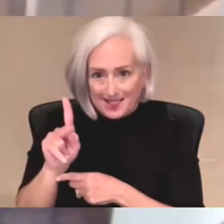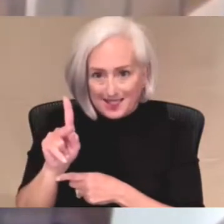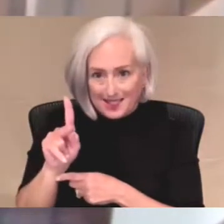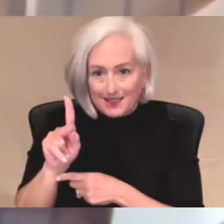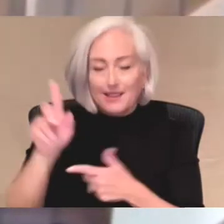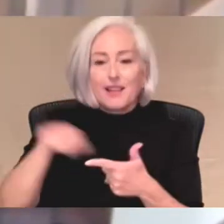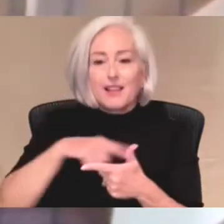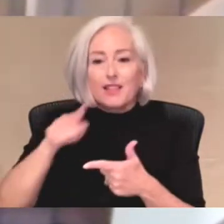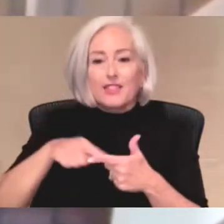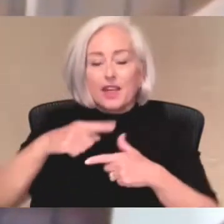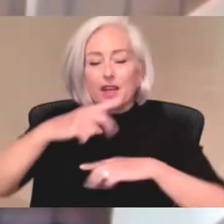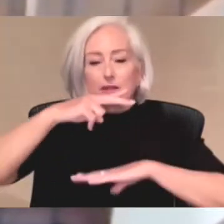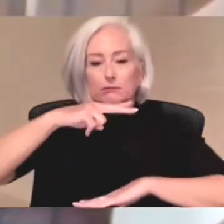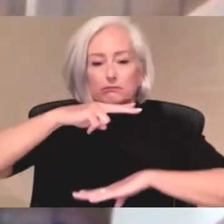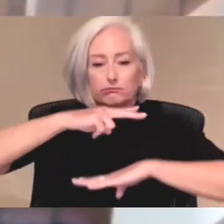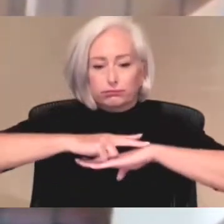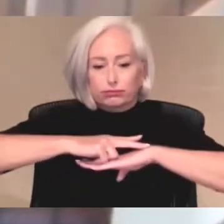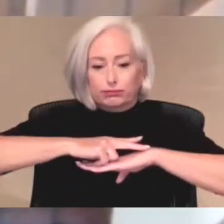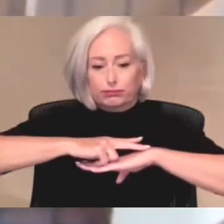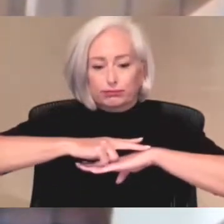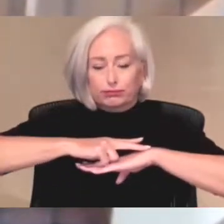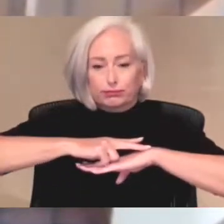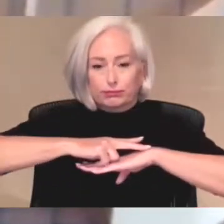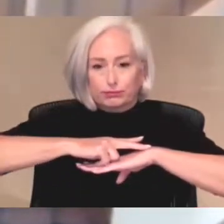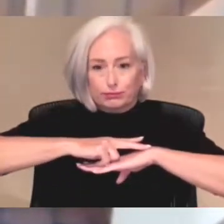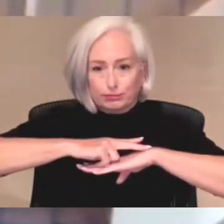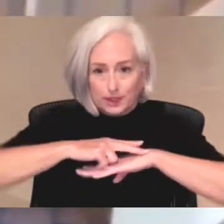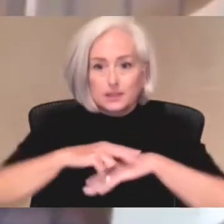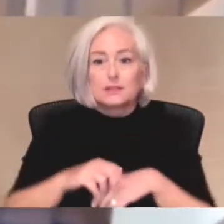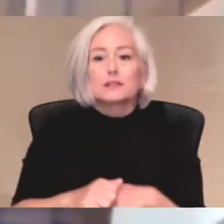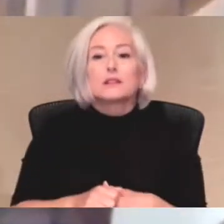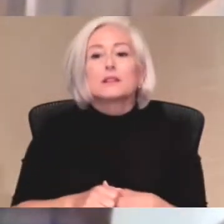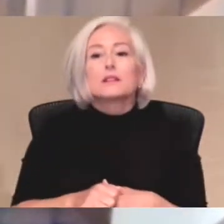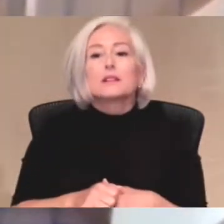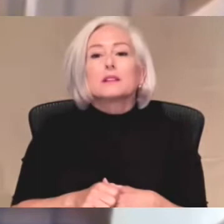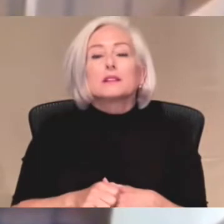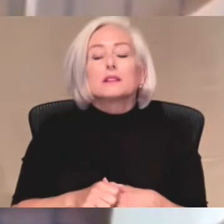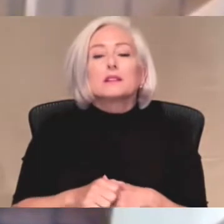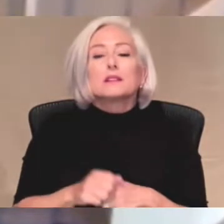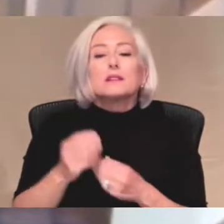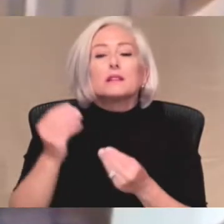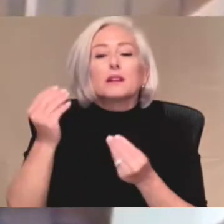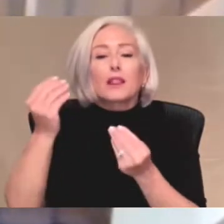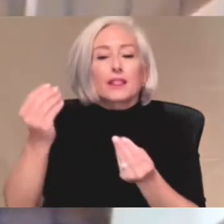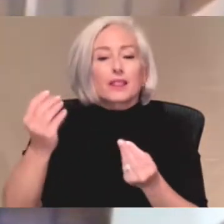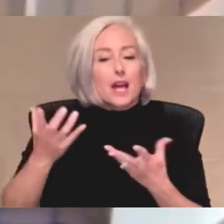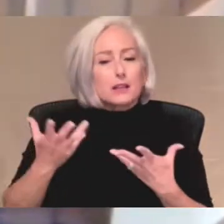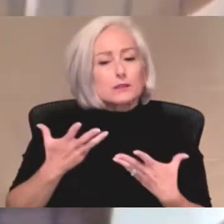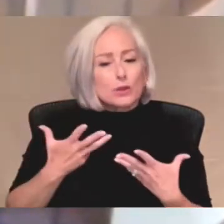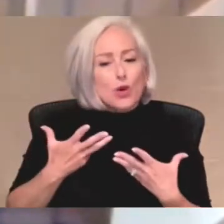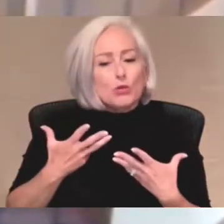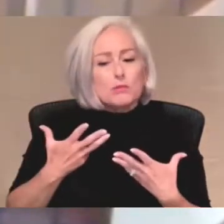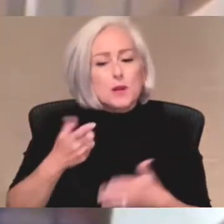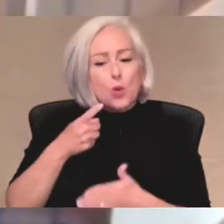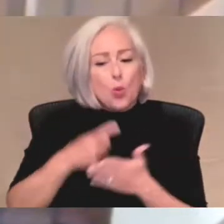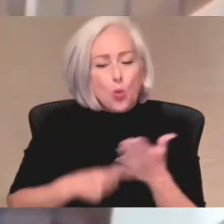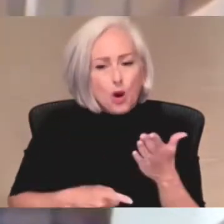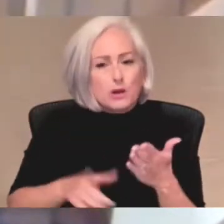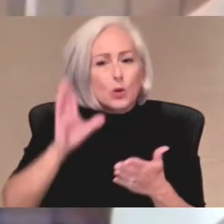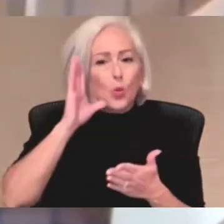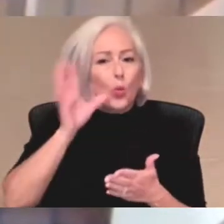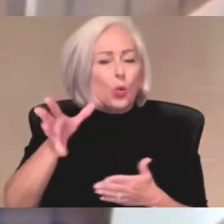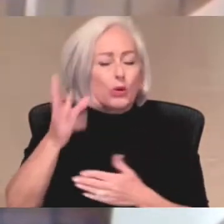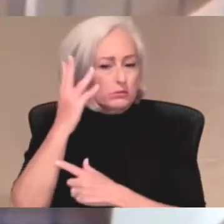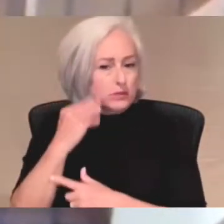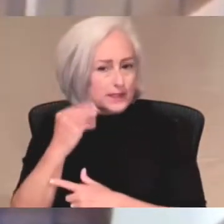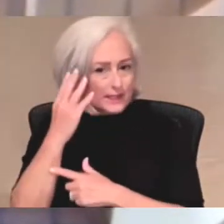table. But I was told about what this would be, and that they gave me